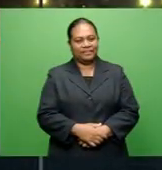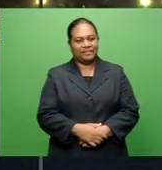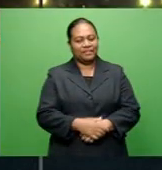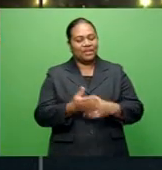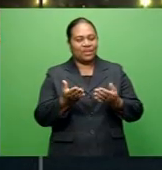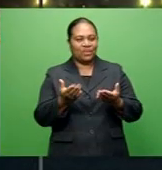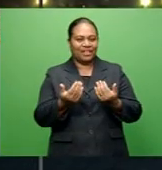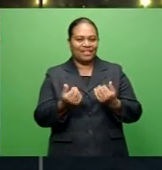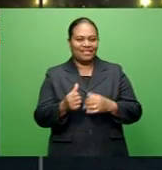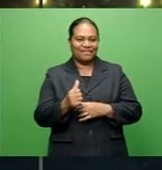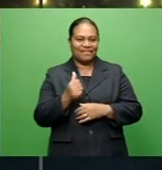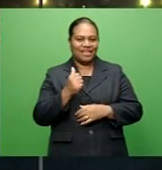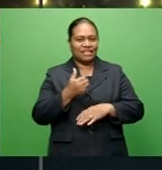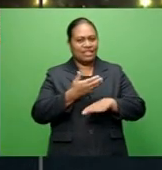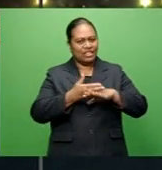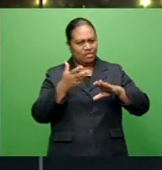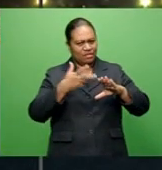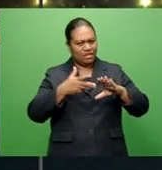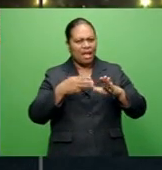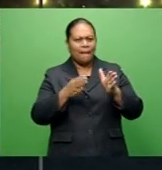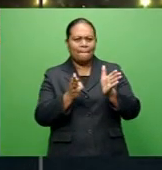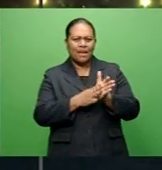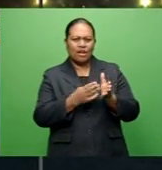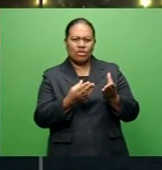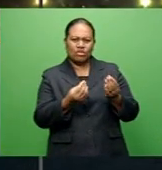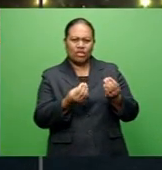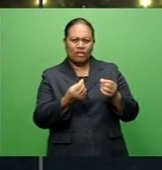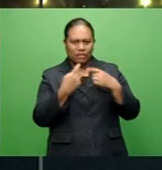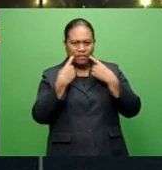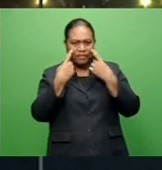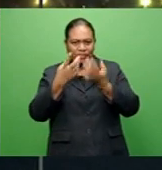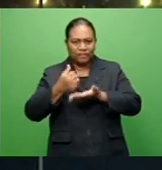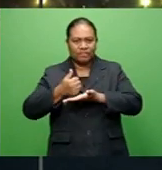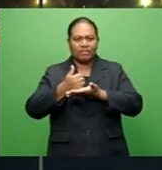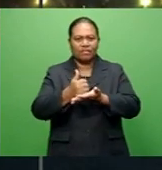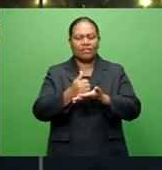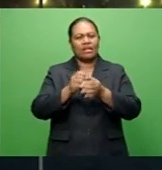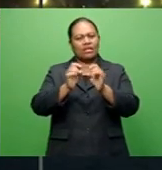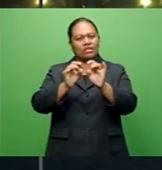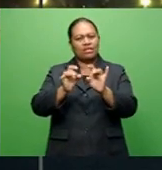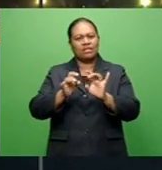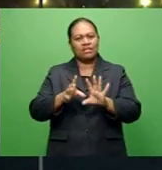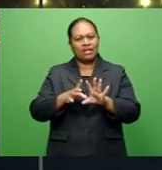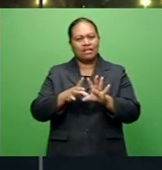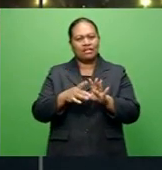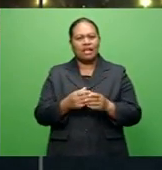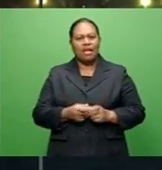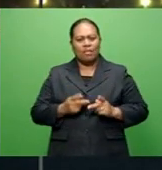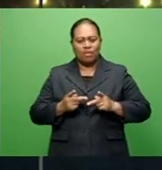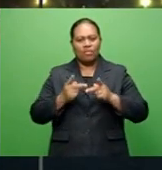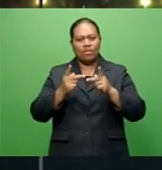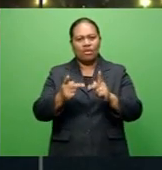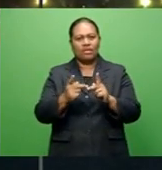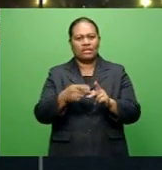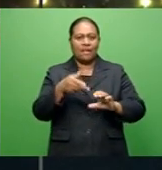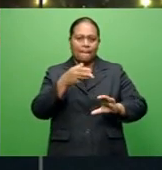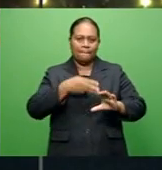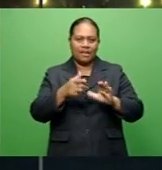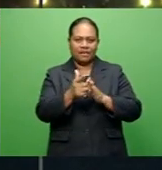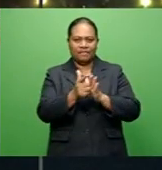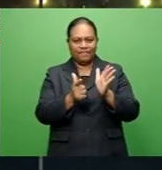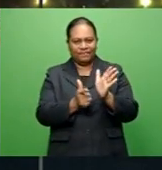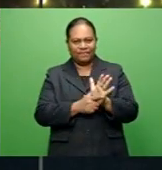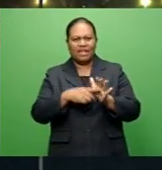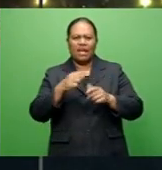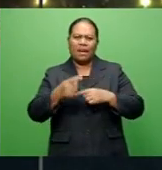Welcome back. In new media, Microsoft has thrown its support behind Australia's proposed media laws that would force internet giants to pay